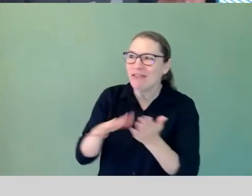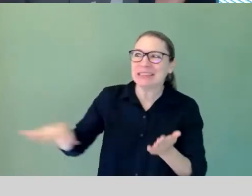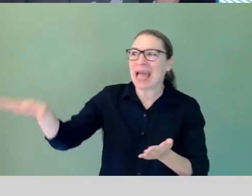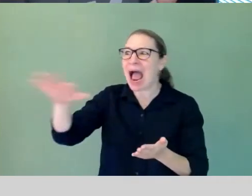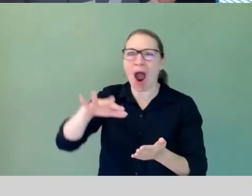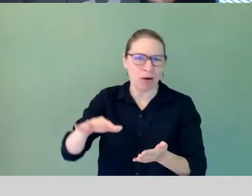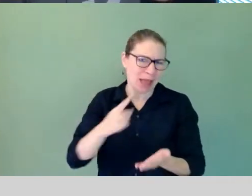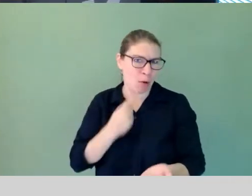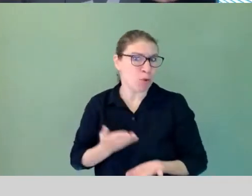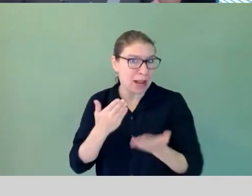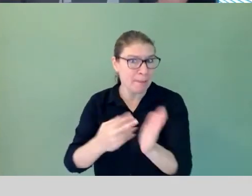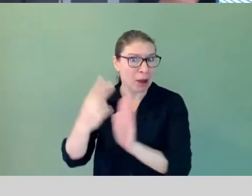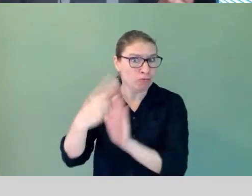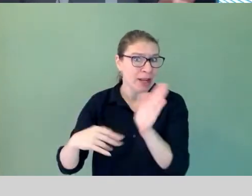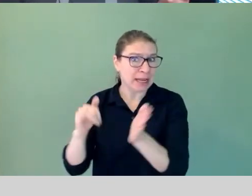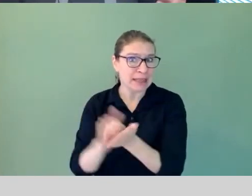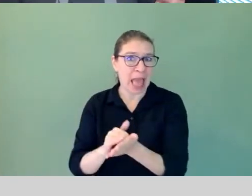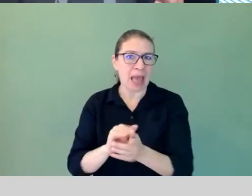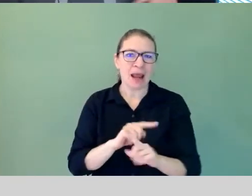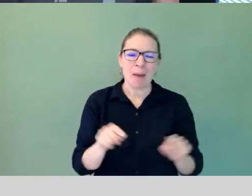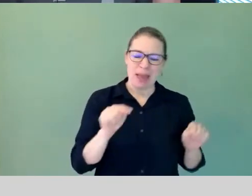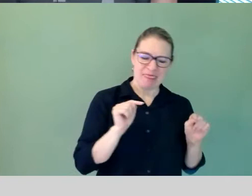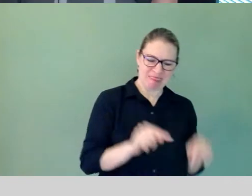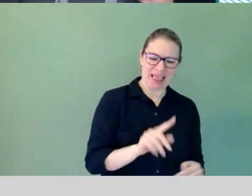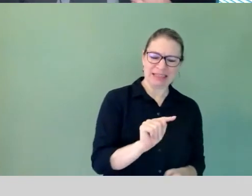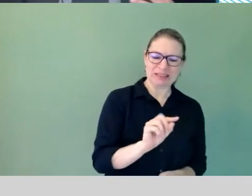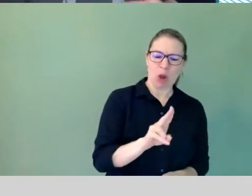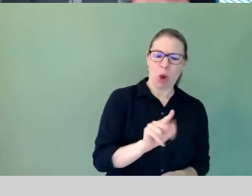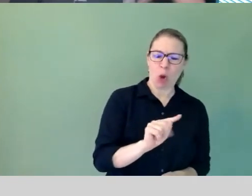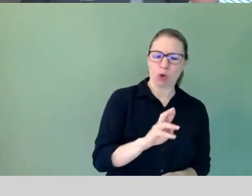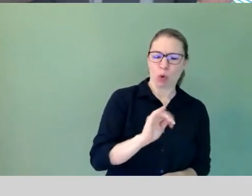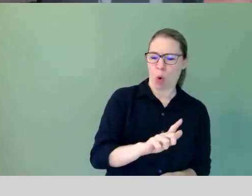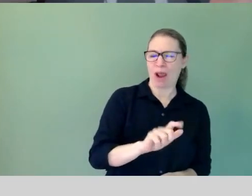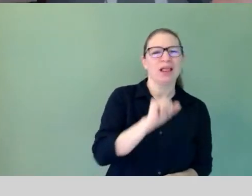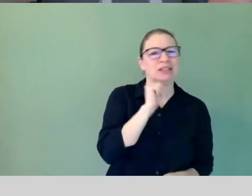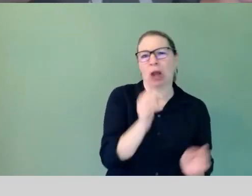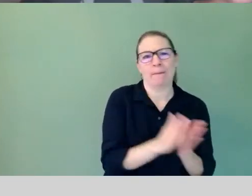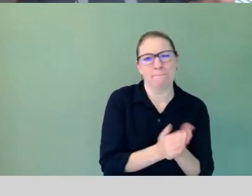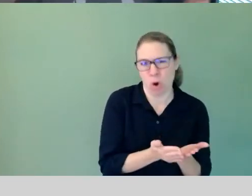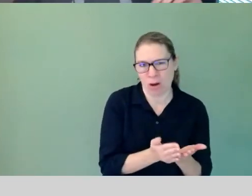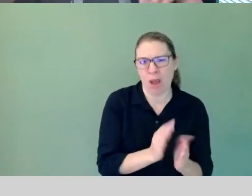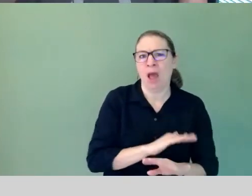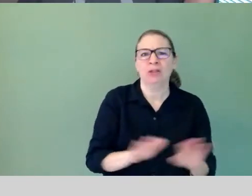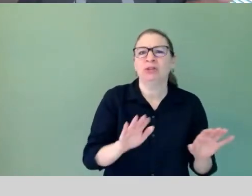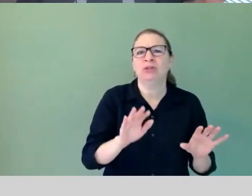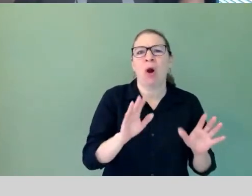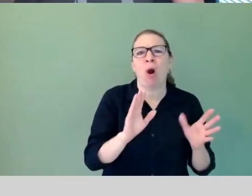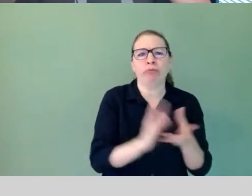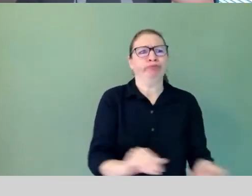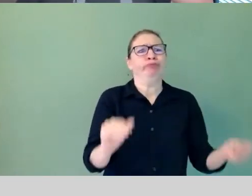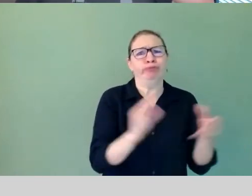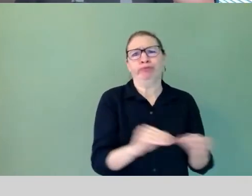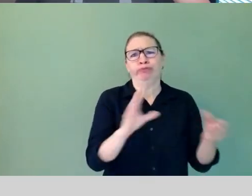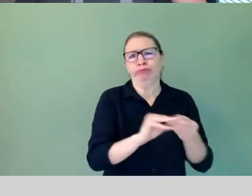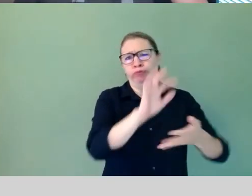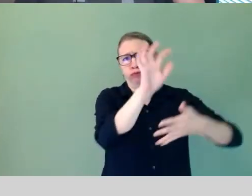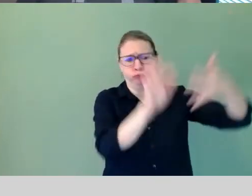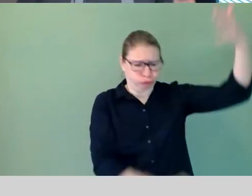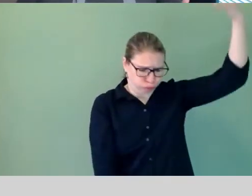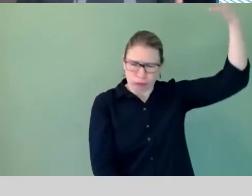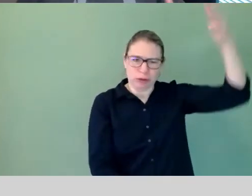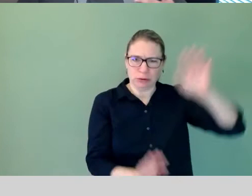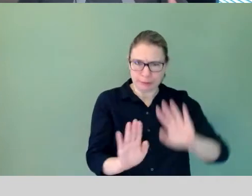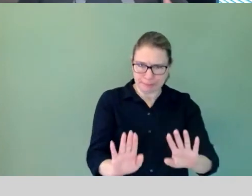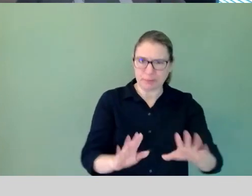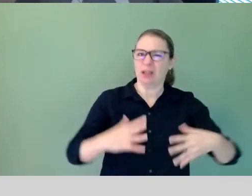don't make your tutorial a novel. Don't make your documentation a novel. That kind of documentation belongs somewhere else.